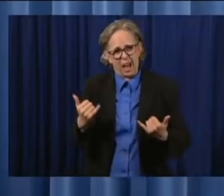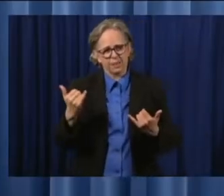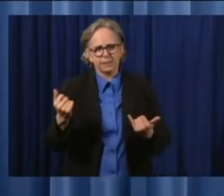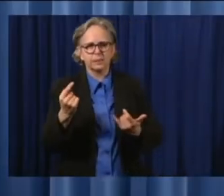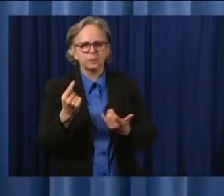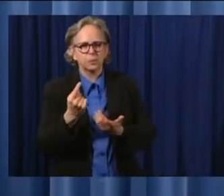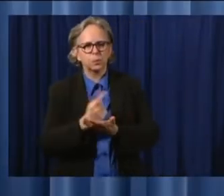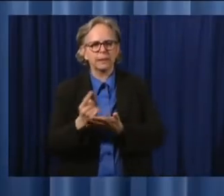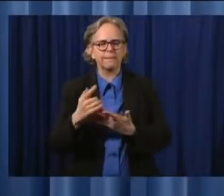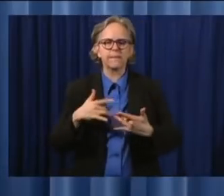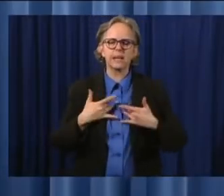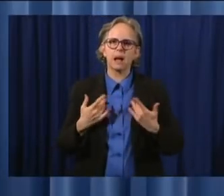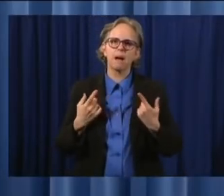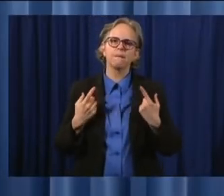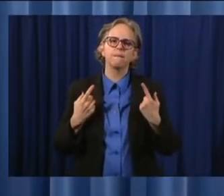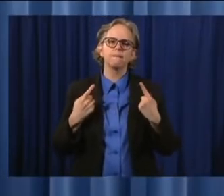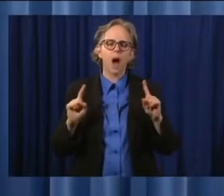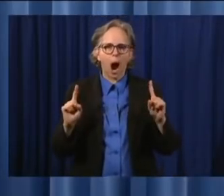to